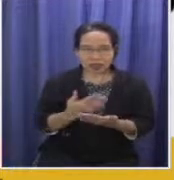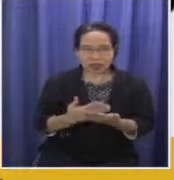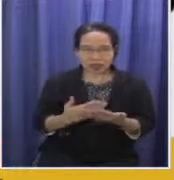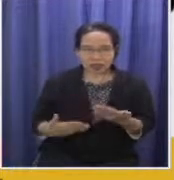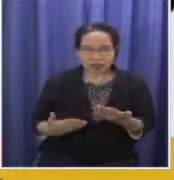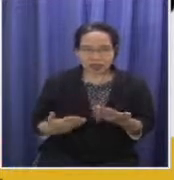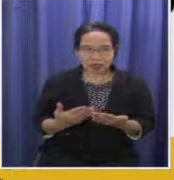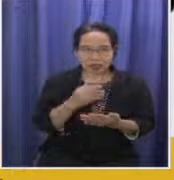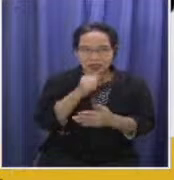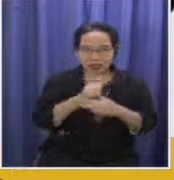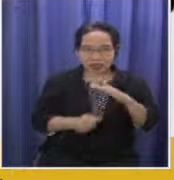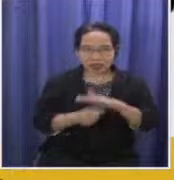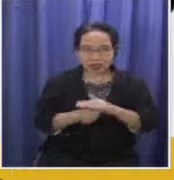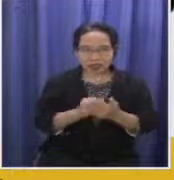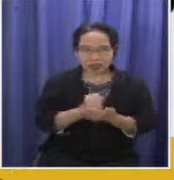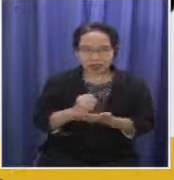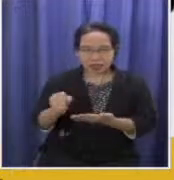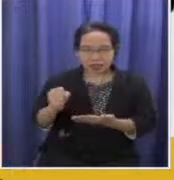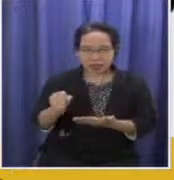sacred.